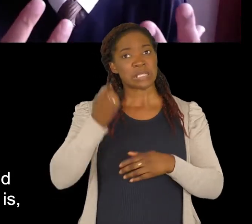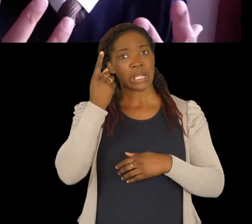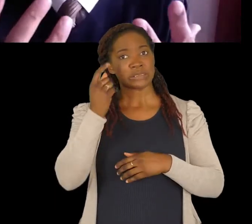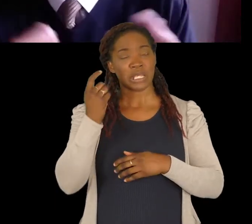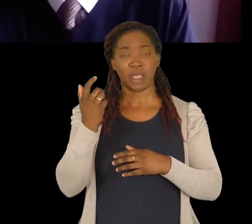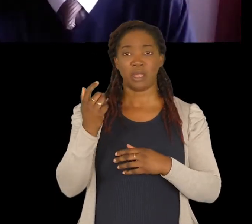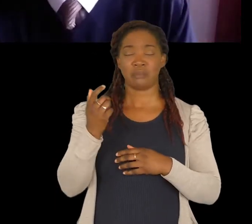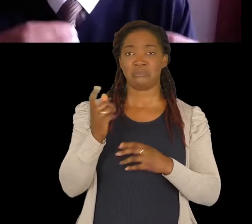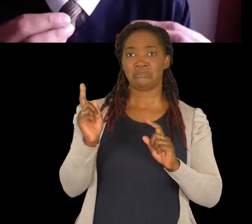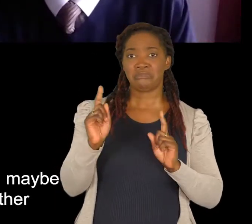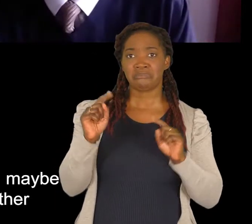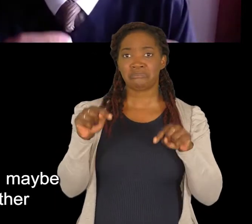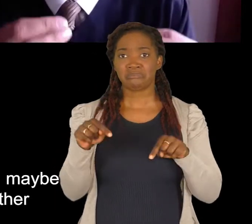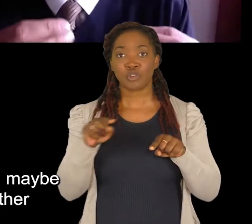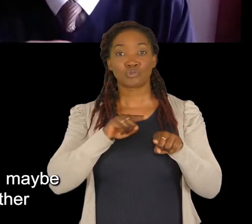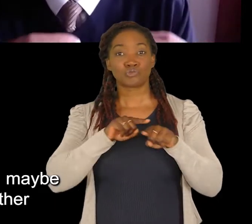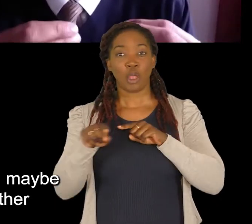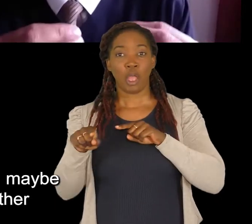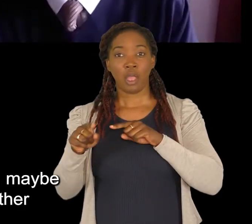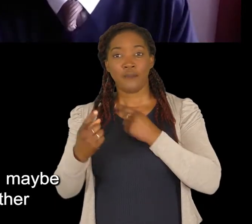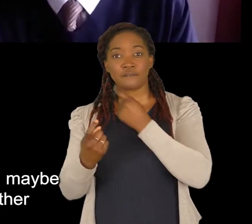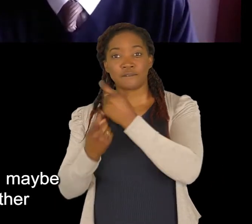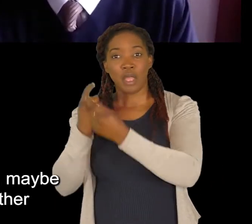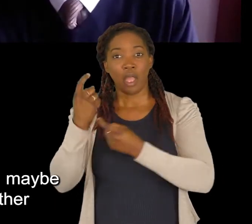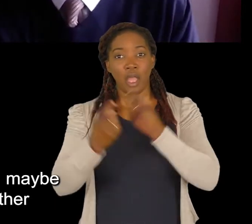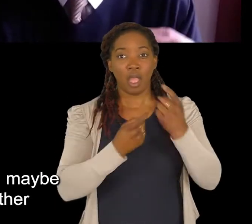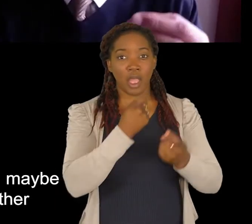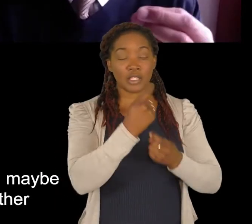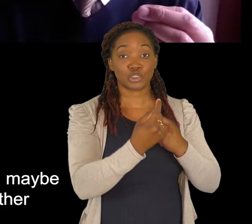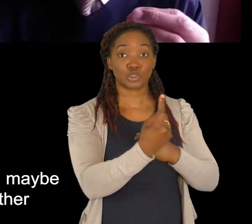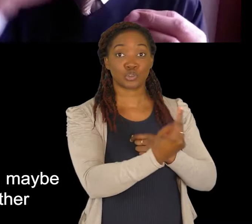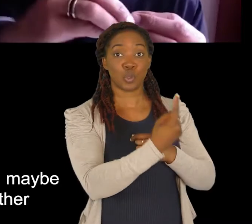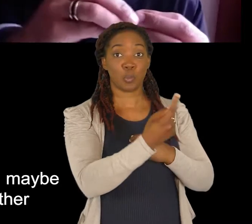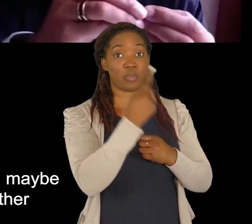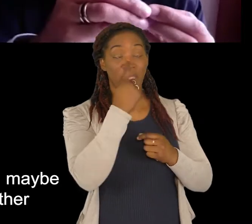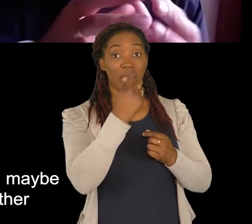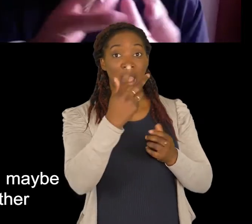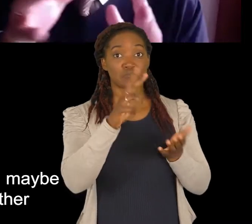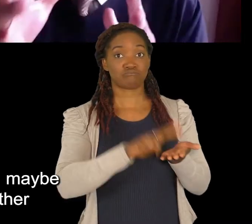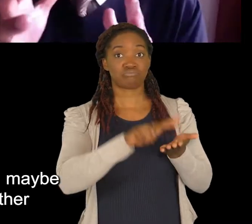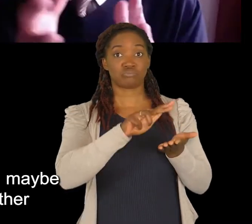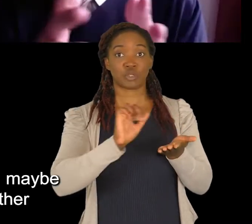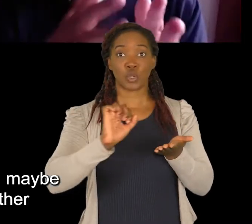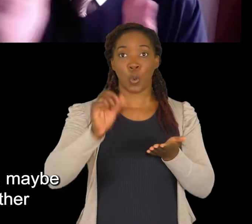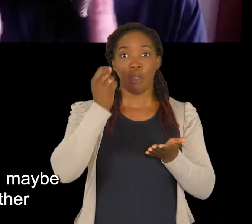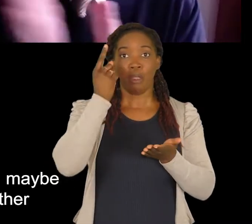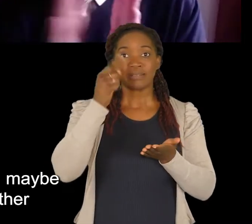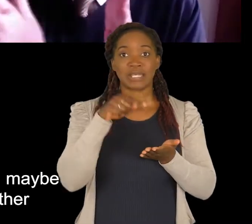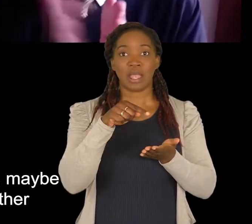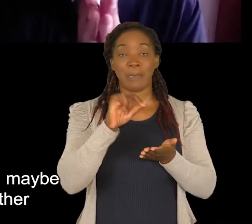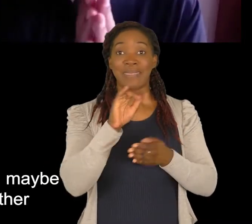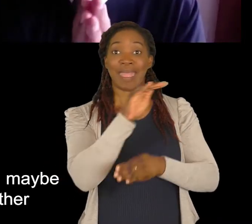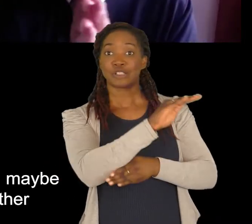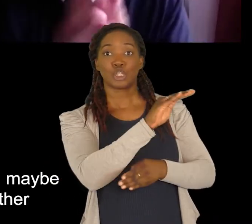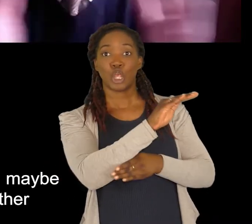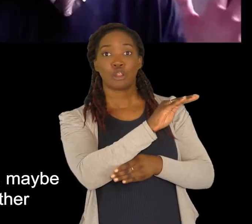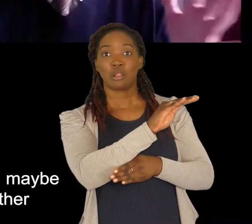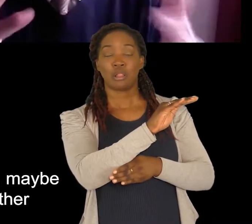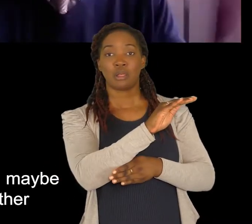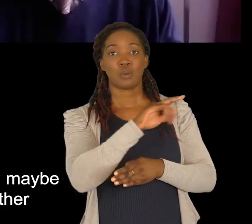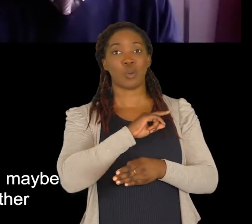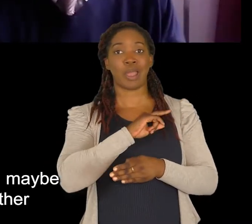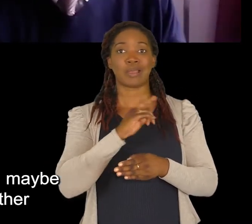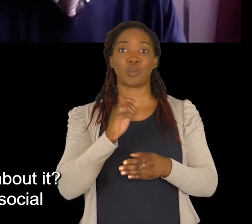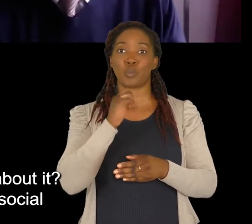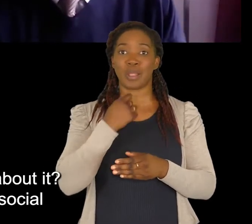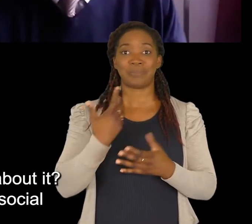what it is, right? Try and find somebody that can endorse that idea that may be external to you, because